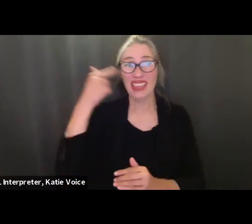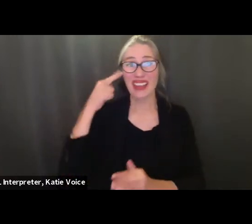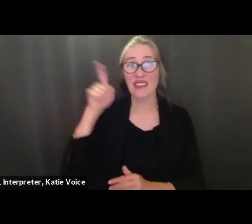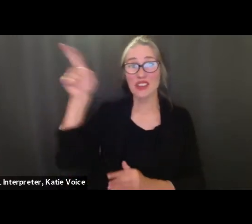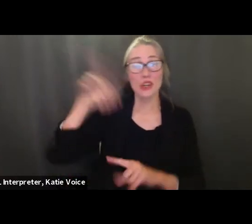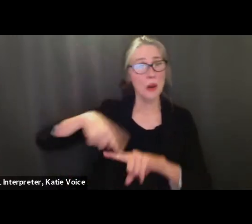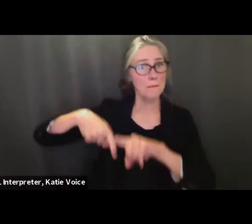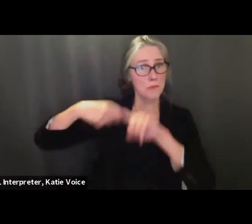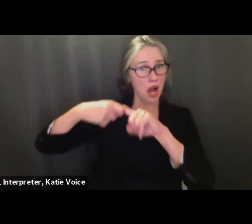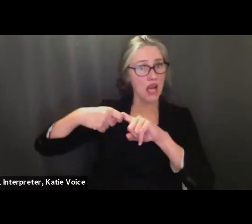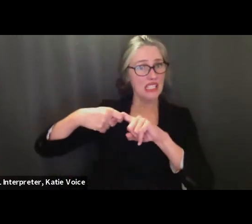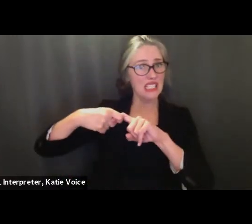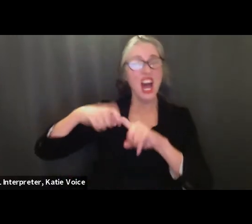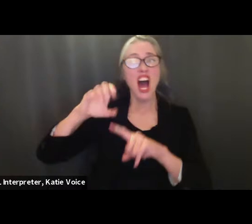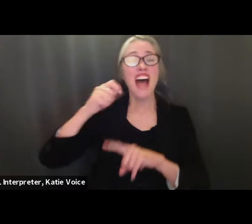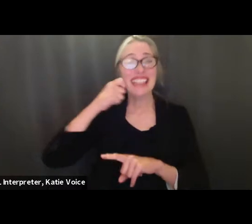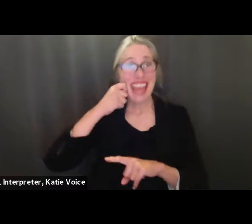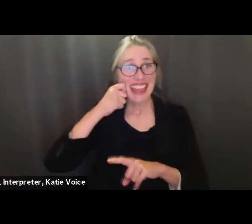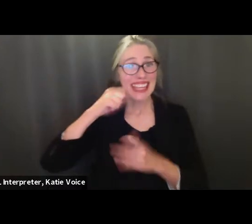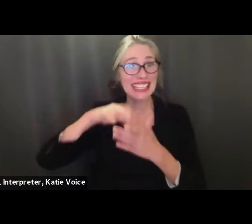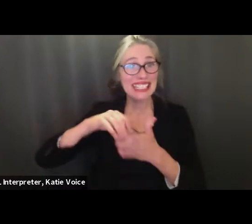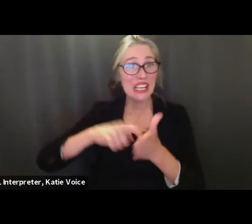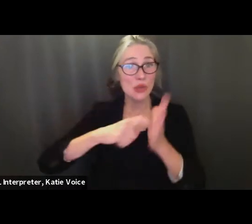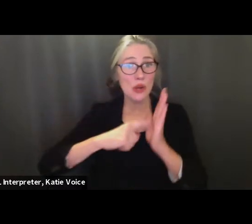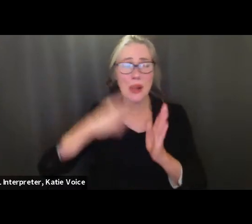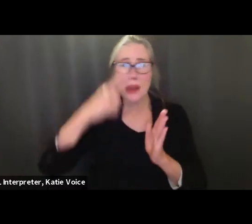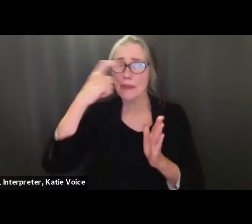on the ethnic studies requirement because it was